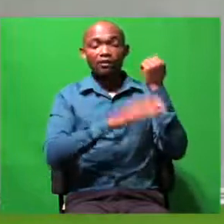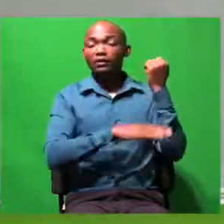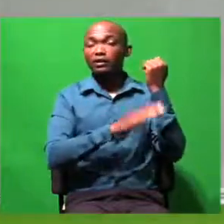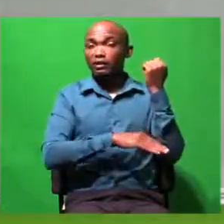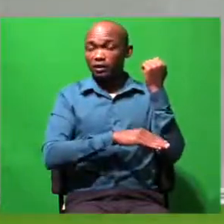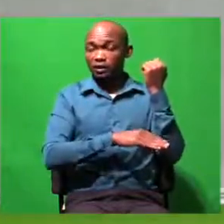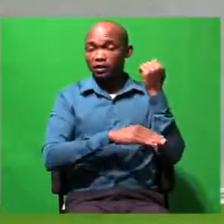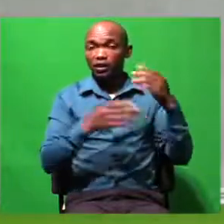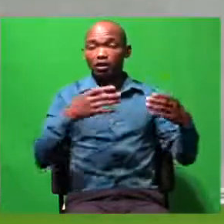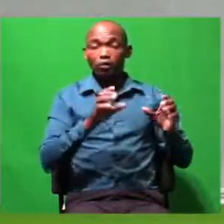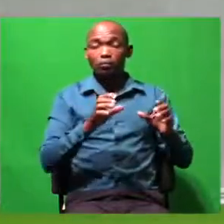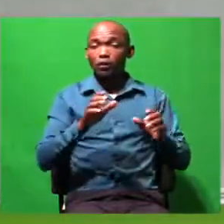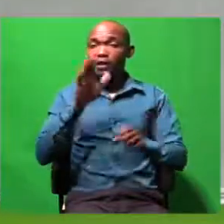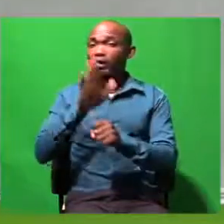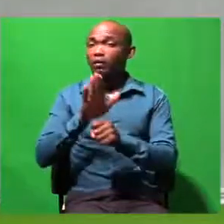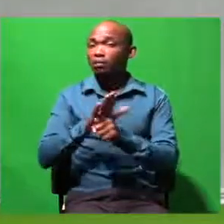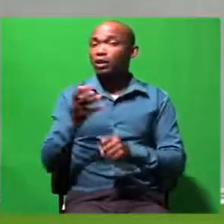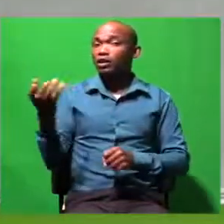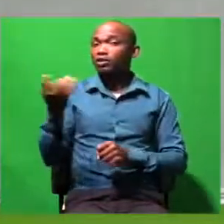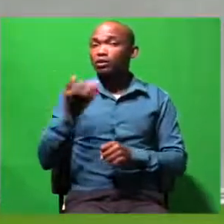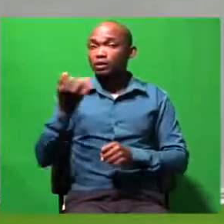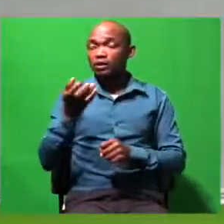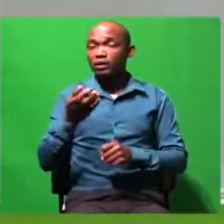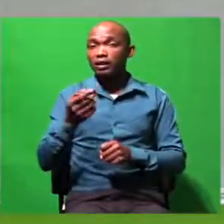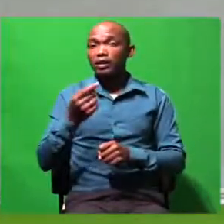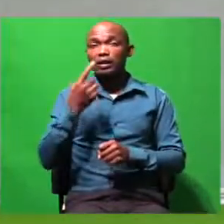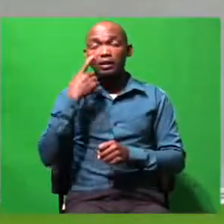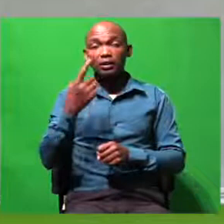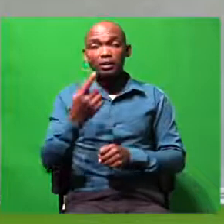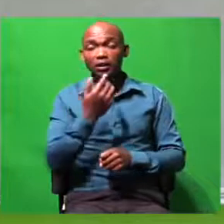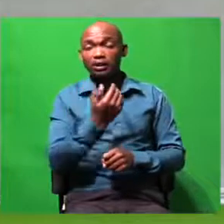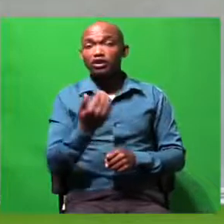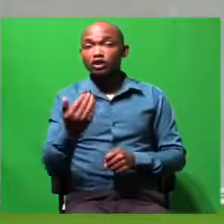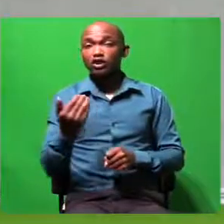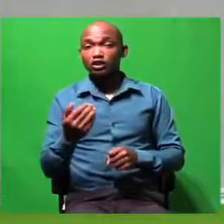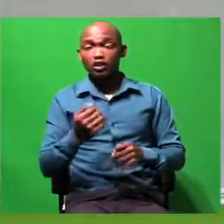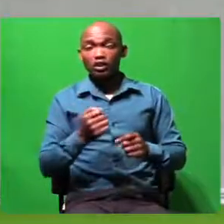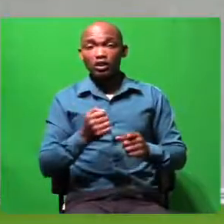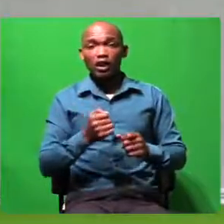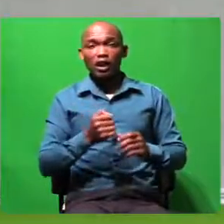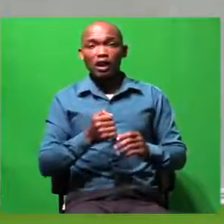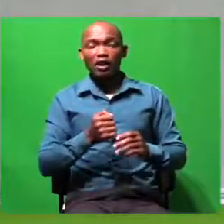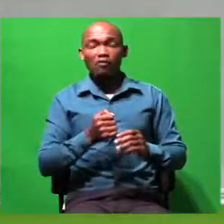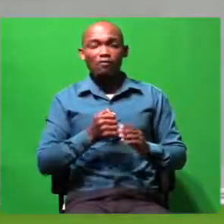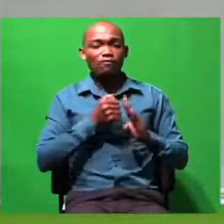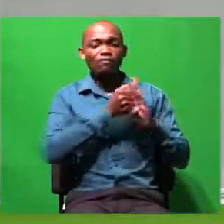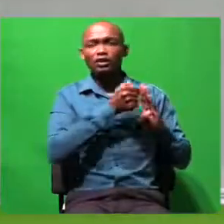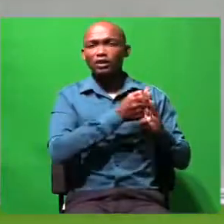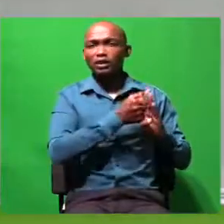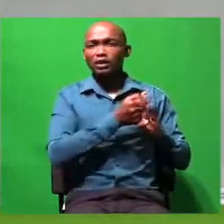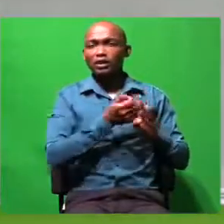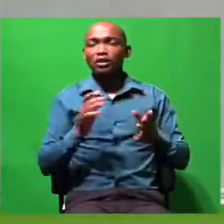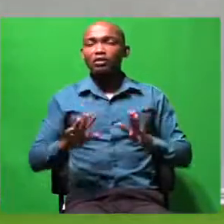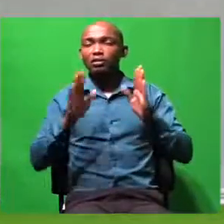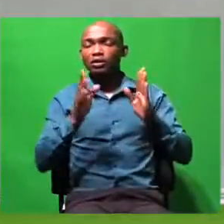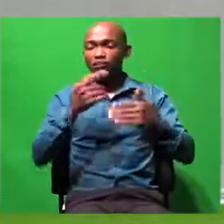group. In many societies, you can see children are forcing to live outside their